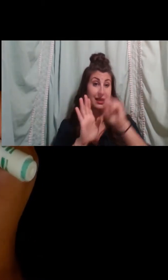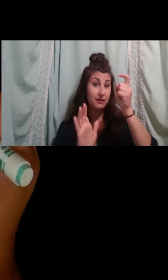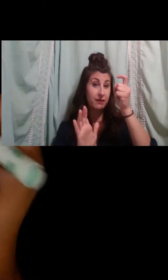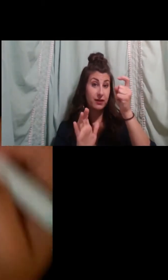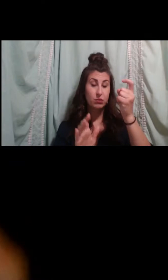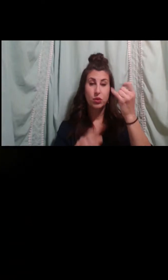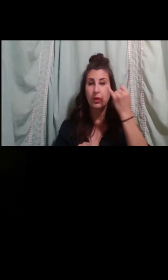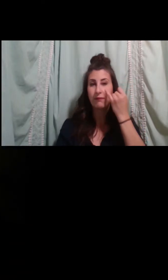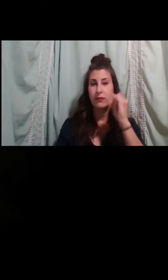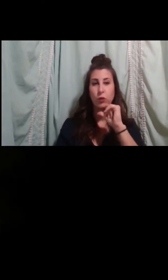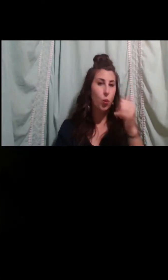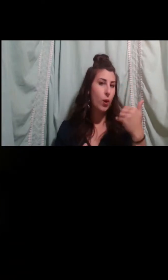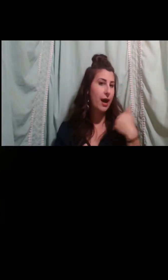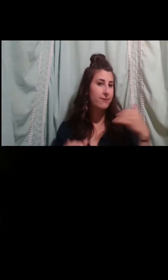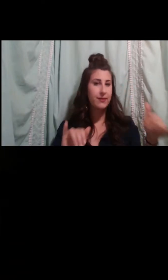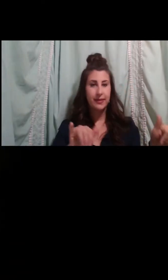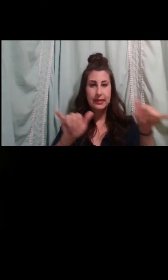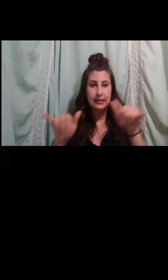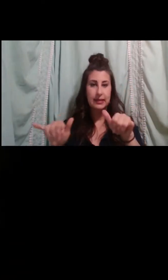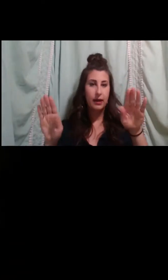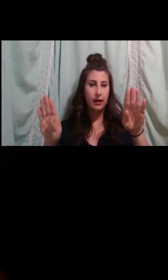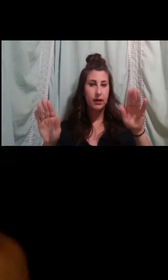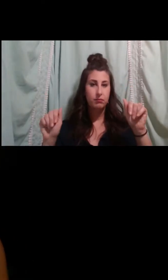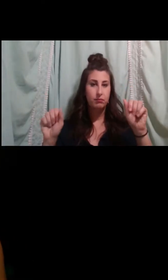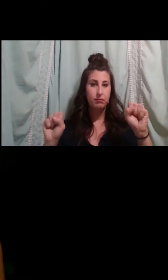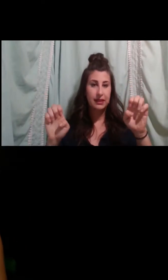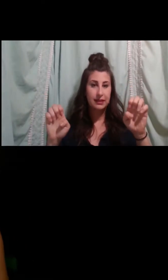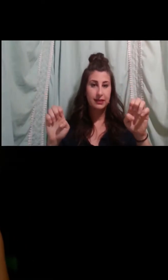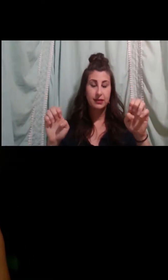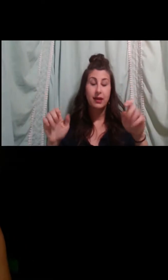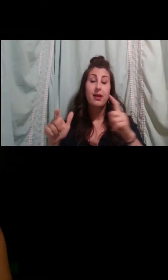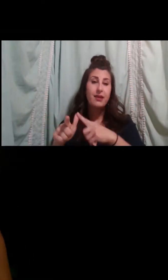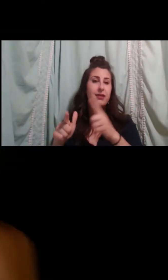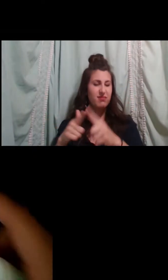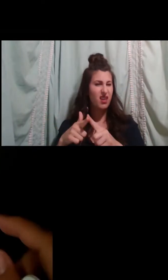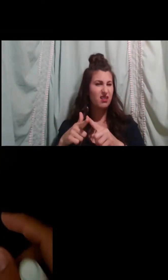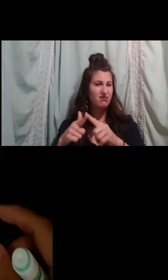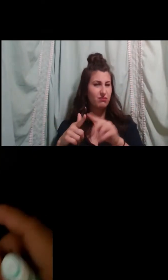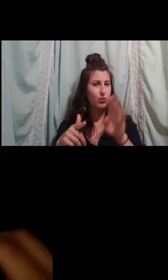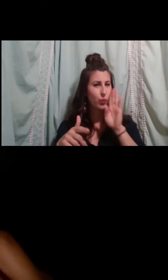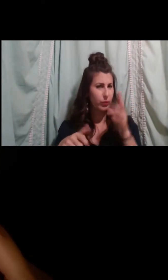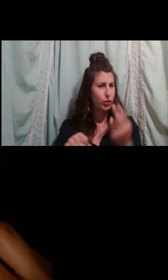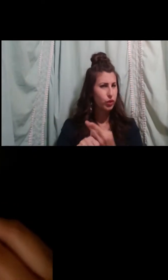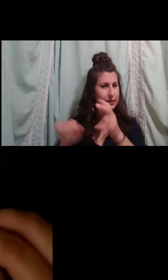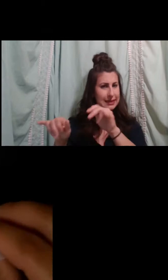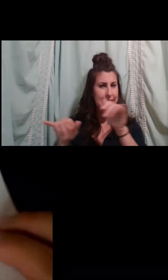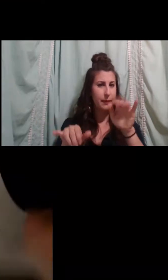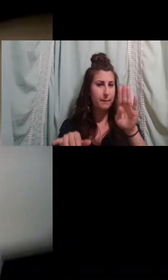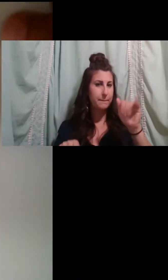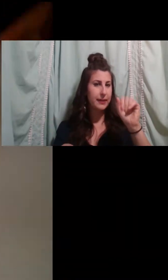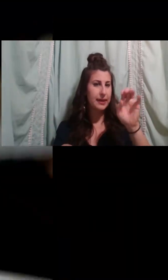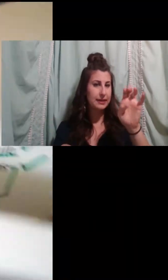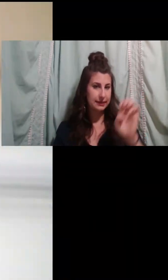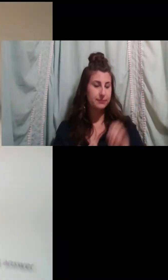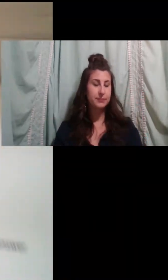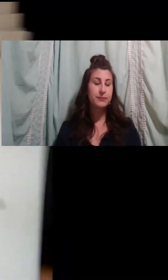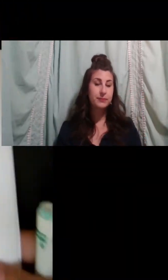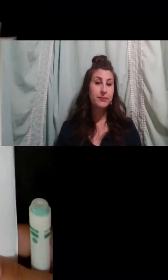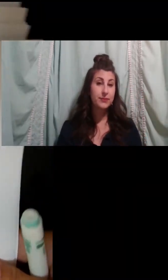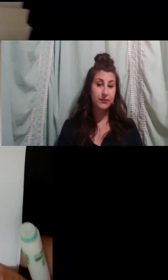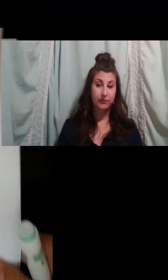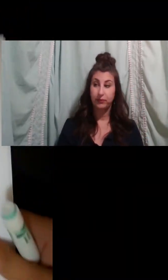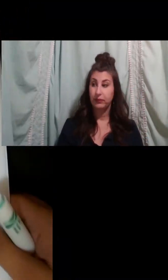with unlike bases. And then we'll move on to like bases.